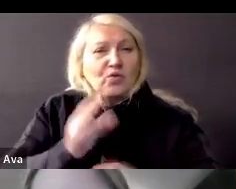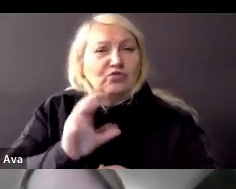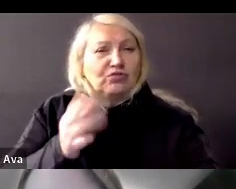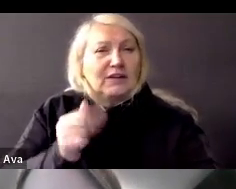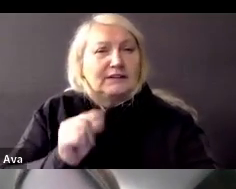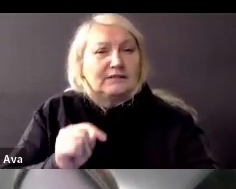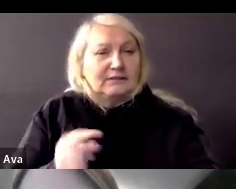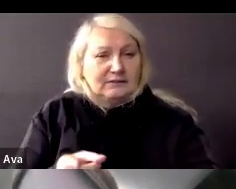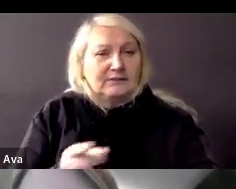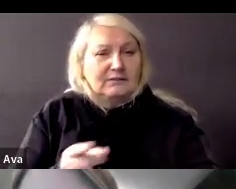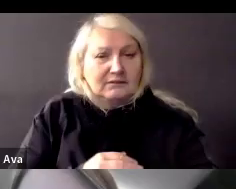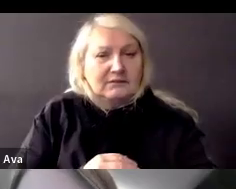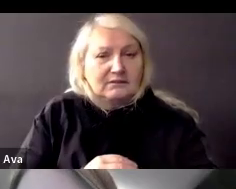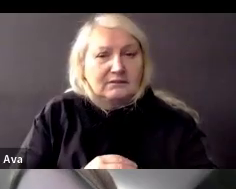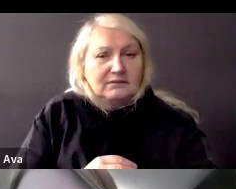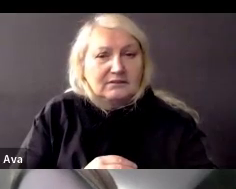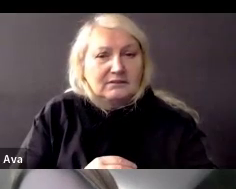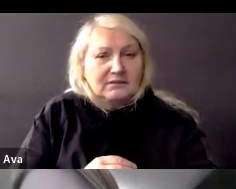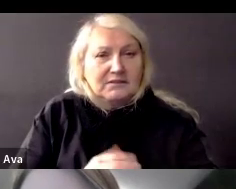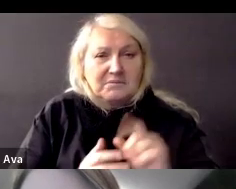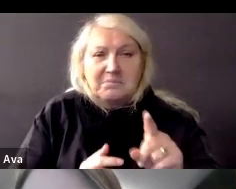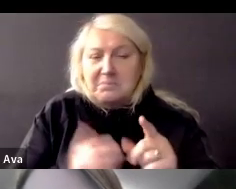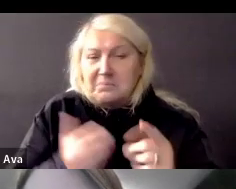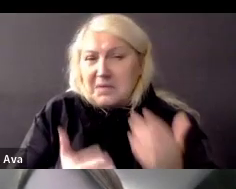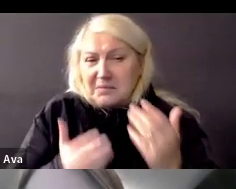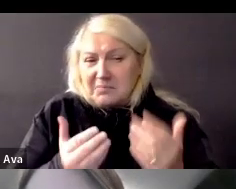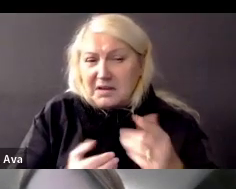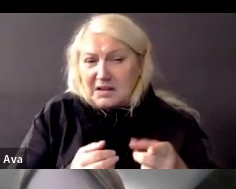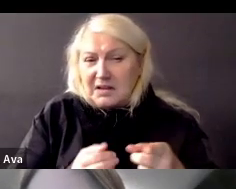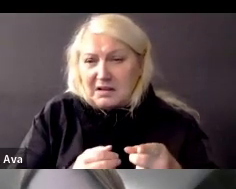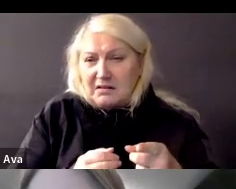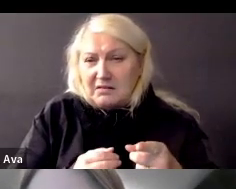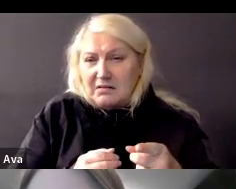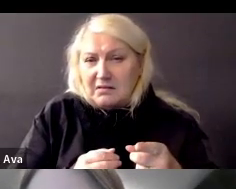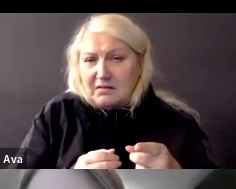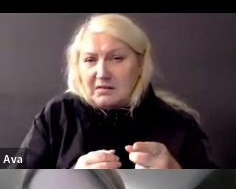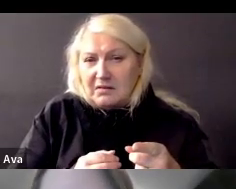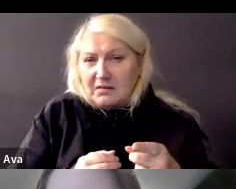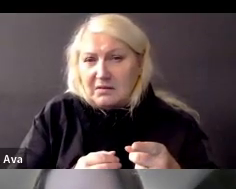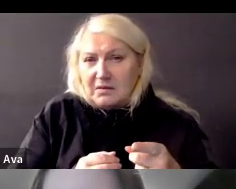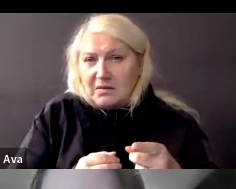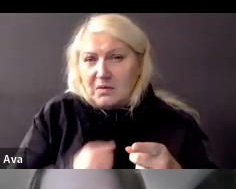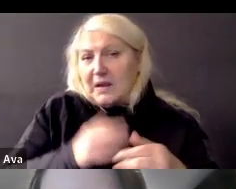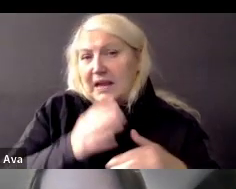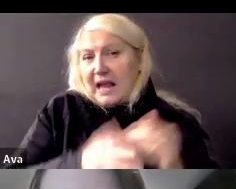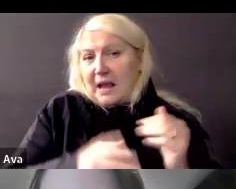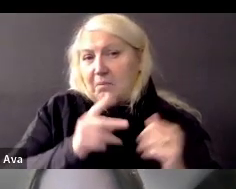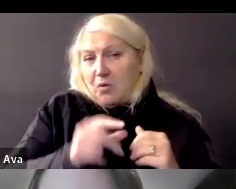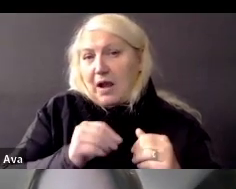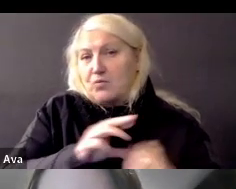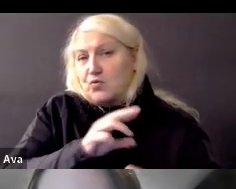chat. But maybe we can end the poll and then relaunch it.